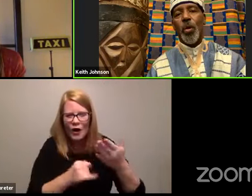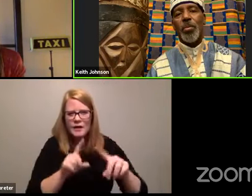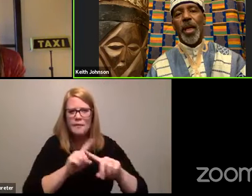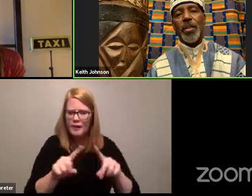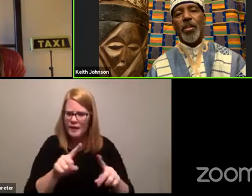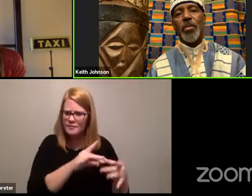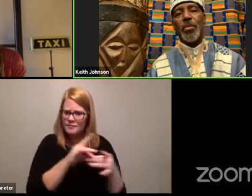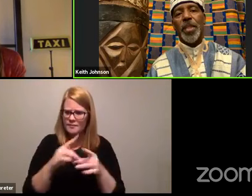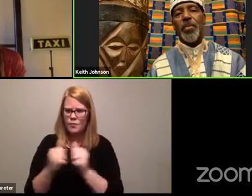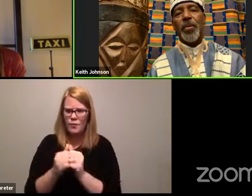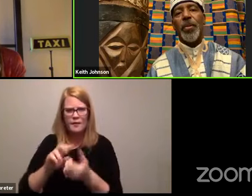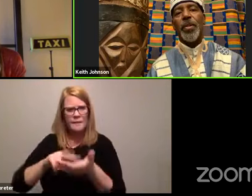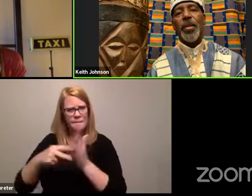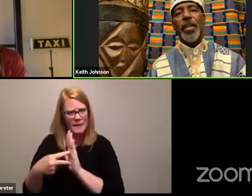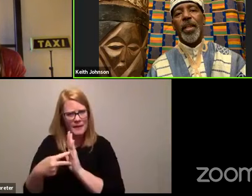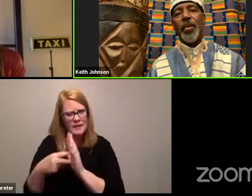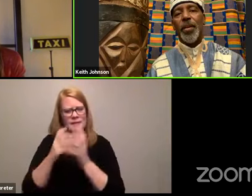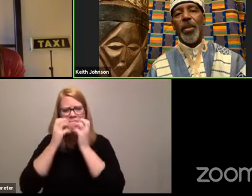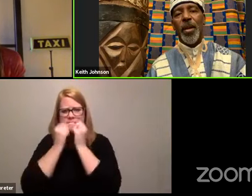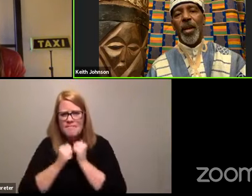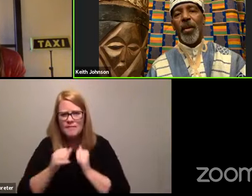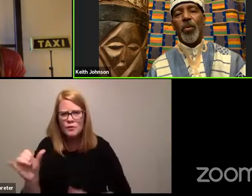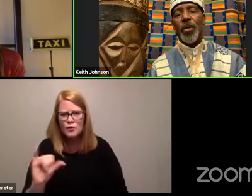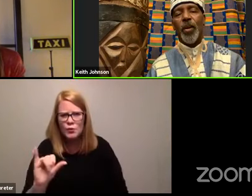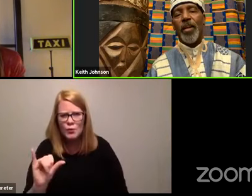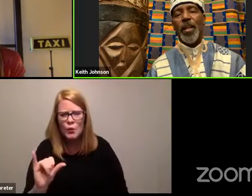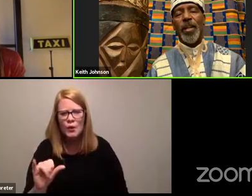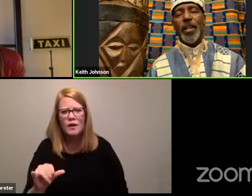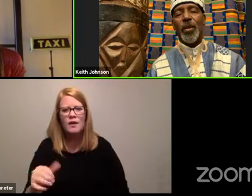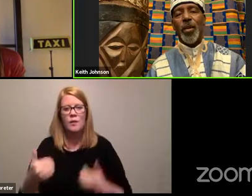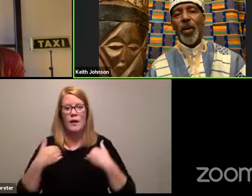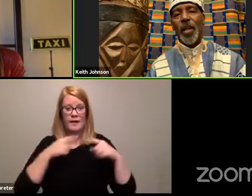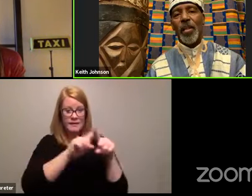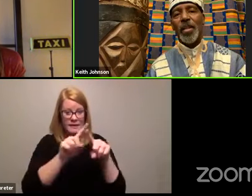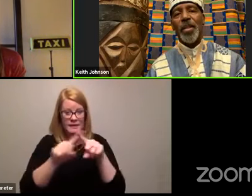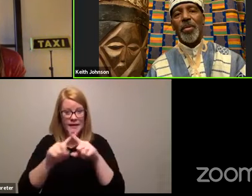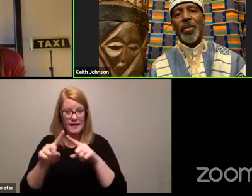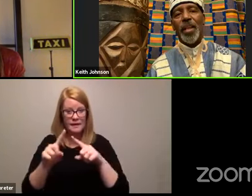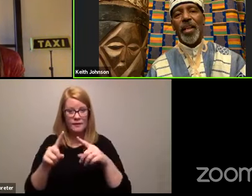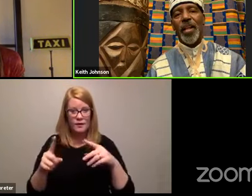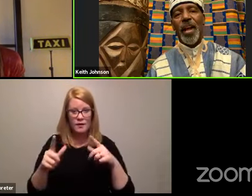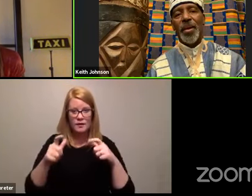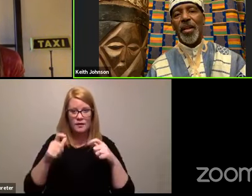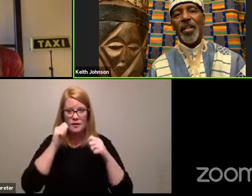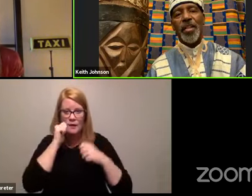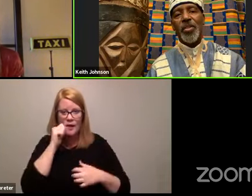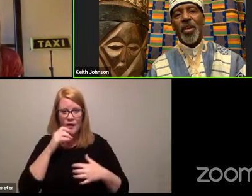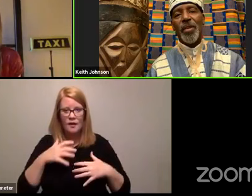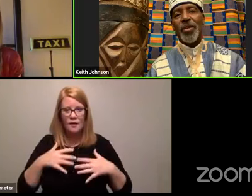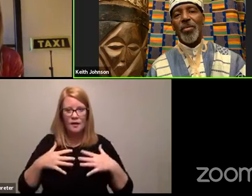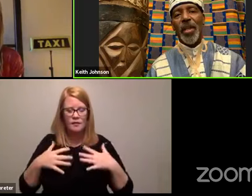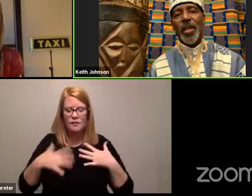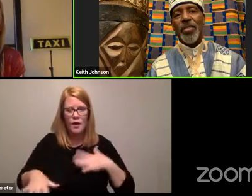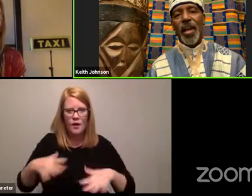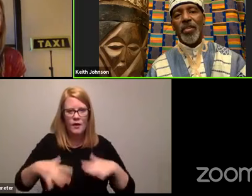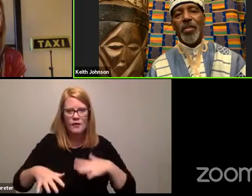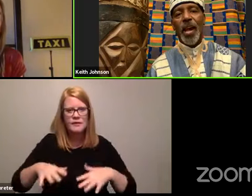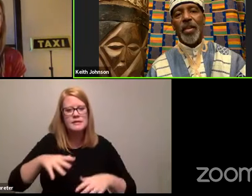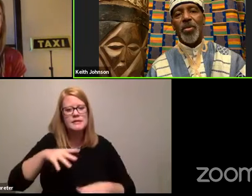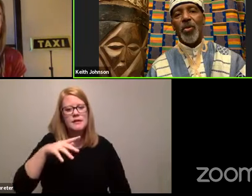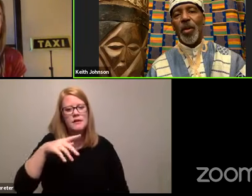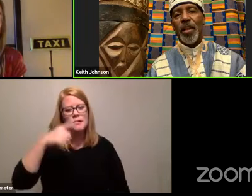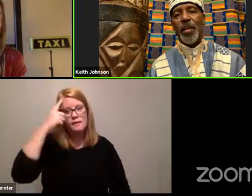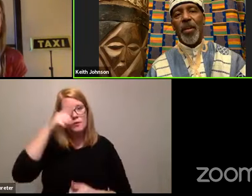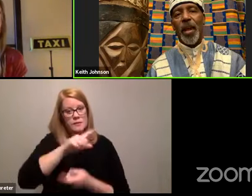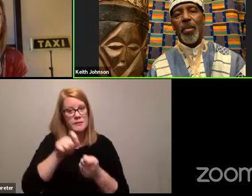only worn by certain people. Here in America, we wear anything we want. But in Ghana, you have to be of that